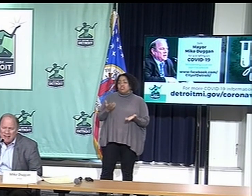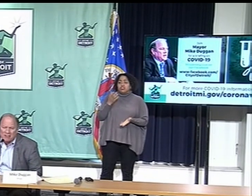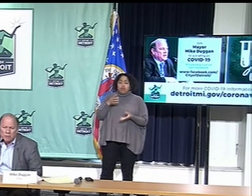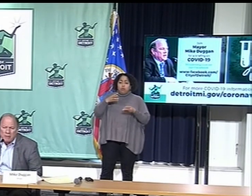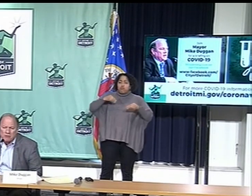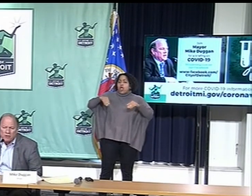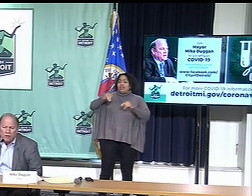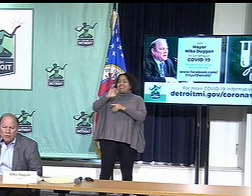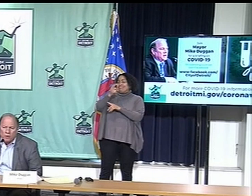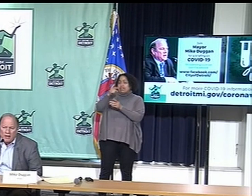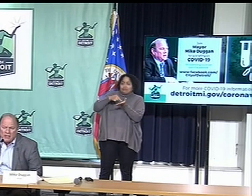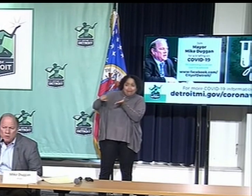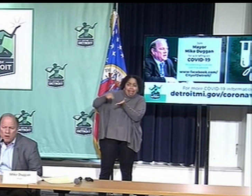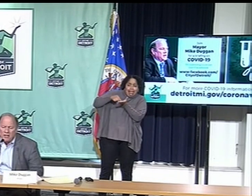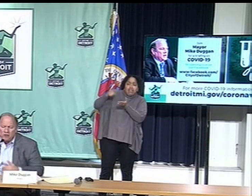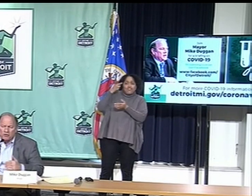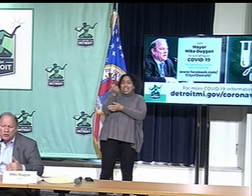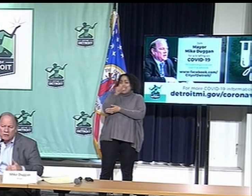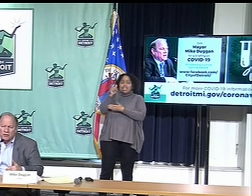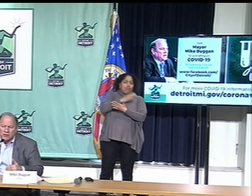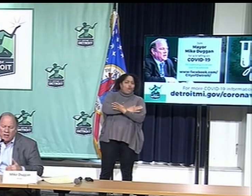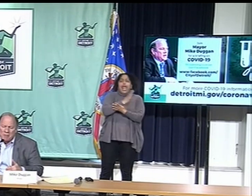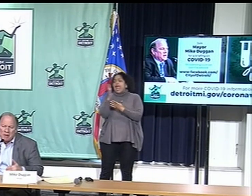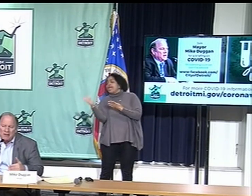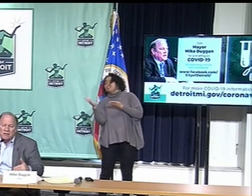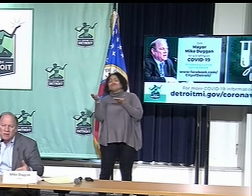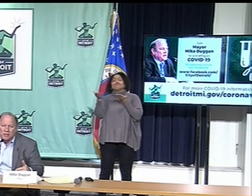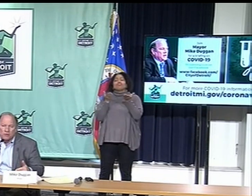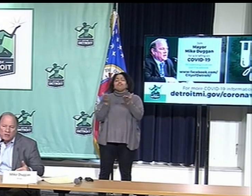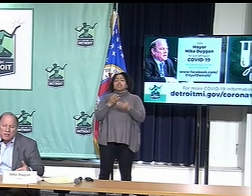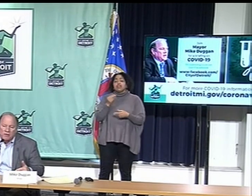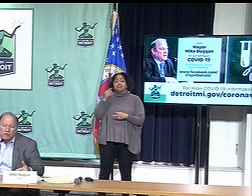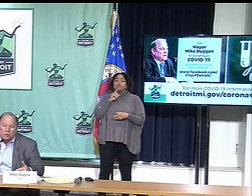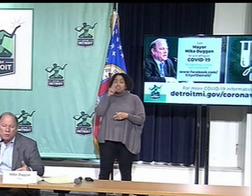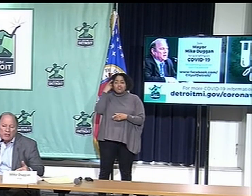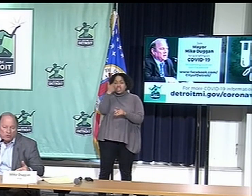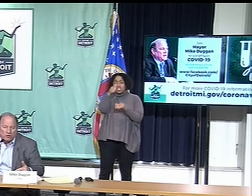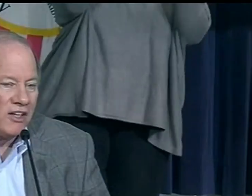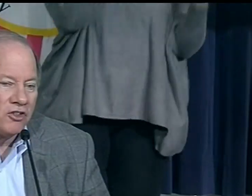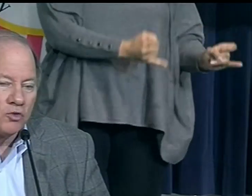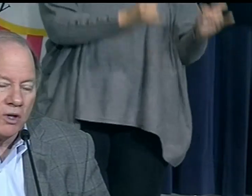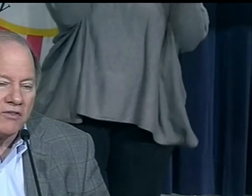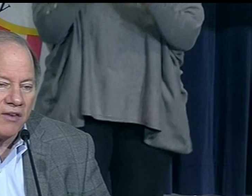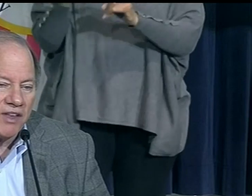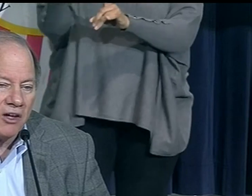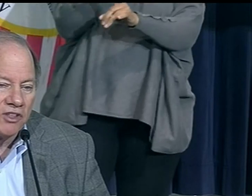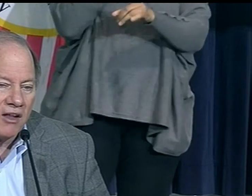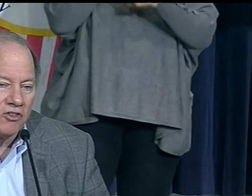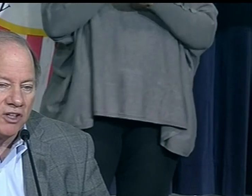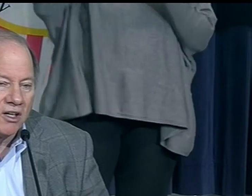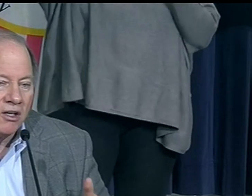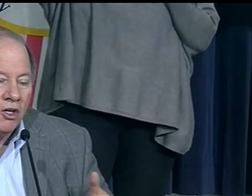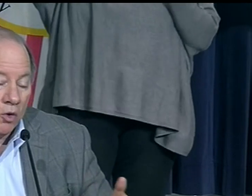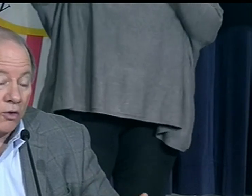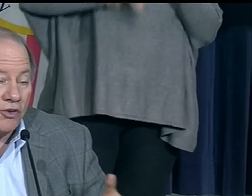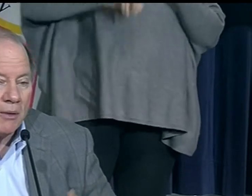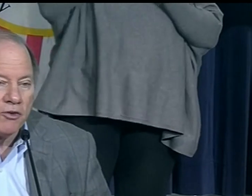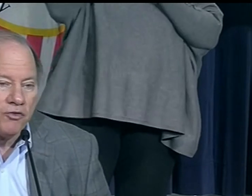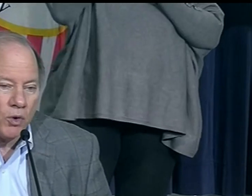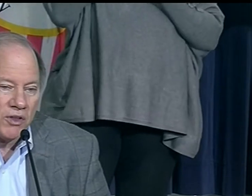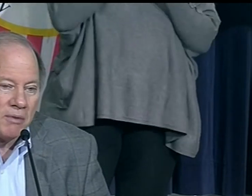property tax payments, for any range of services, and it basically is for an individual who makes less than $25,000 a year